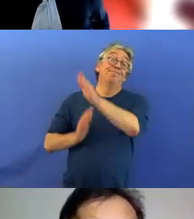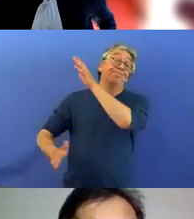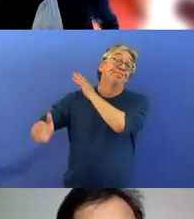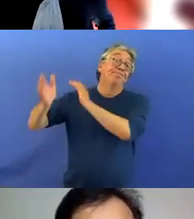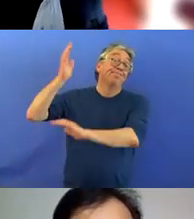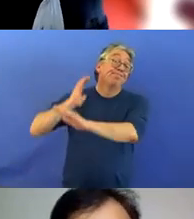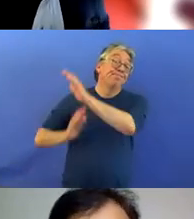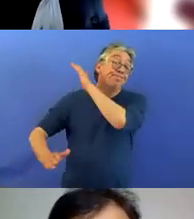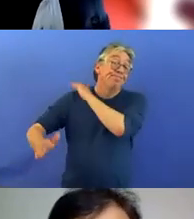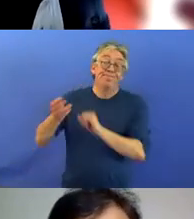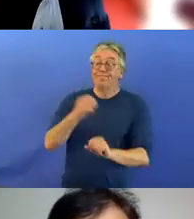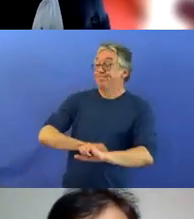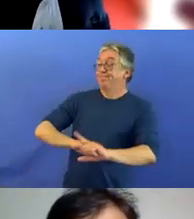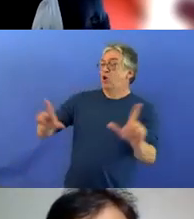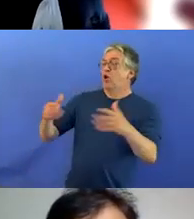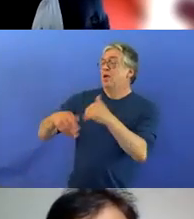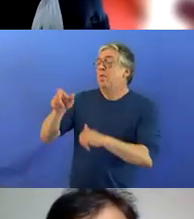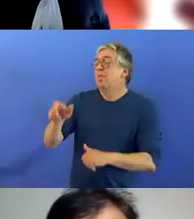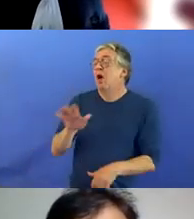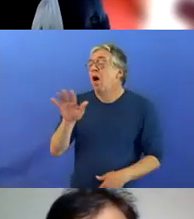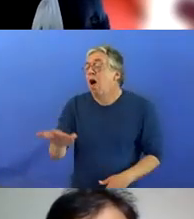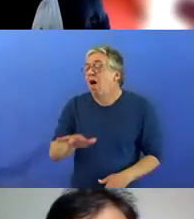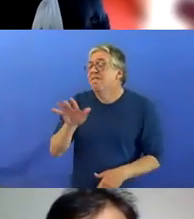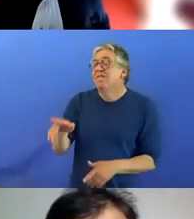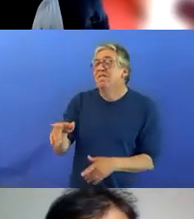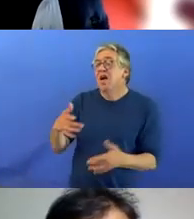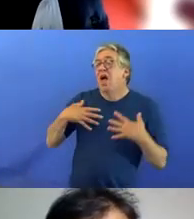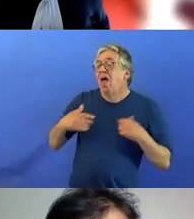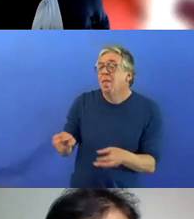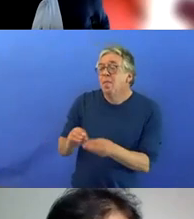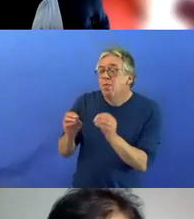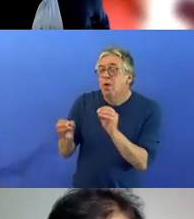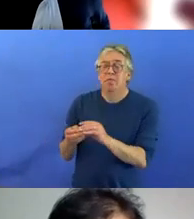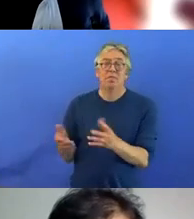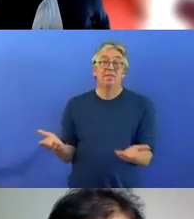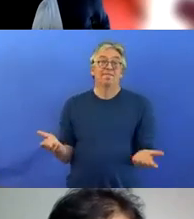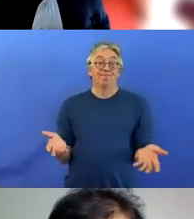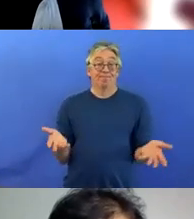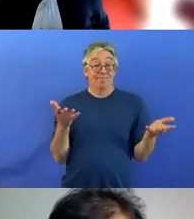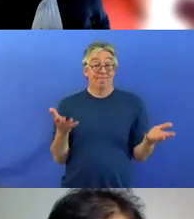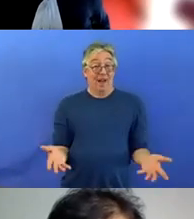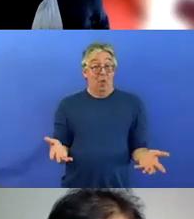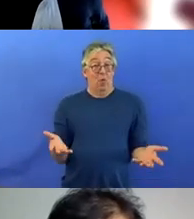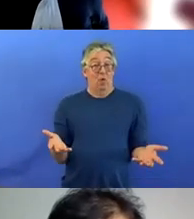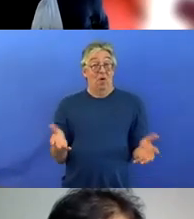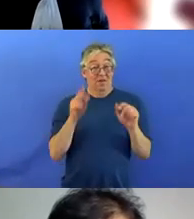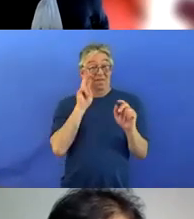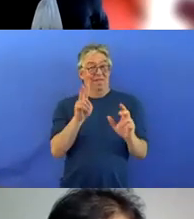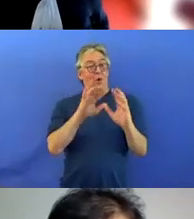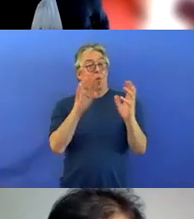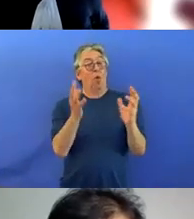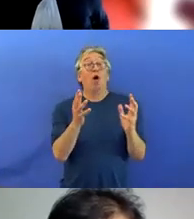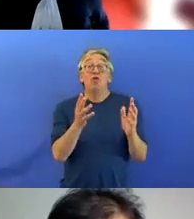disability. As countries currently deal with the pandemic and embark on the process of recovery, it is